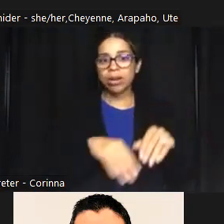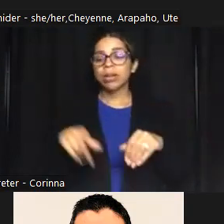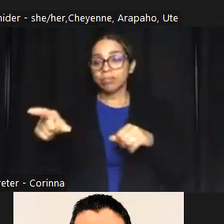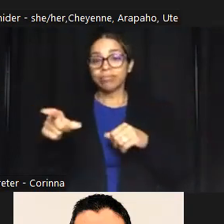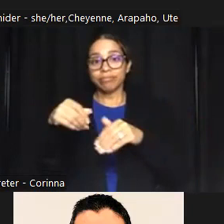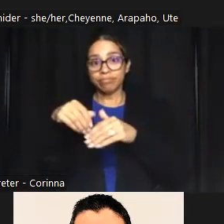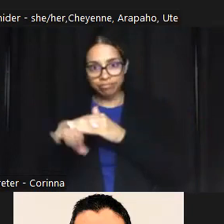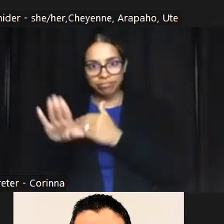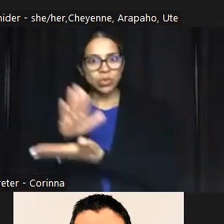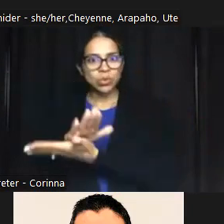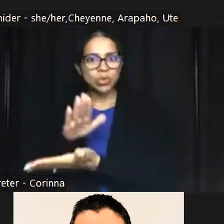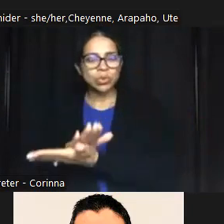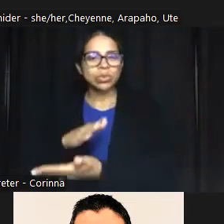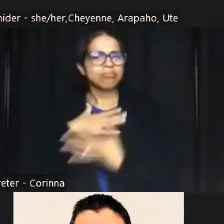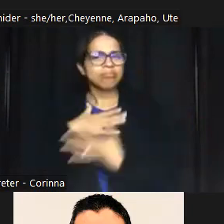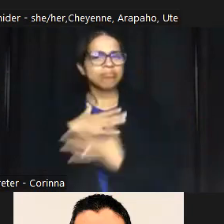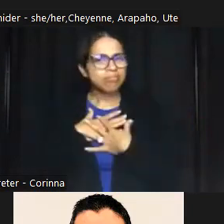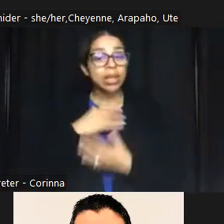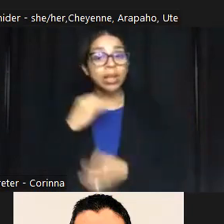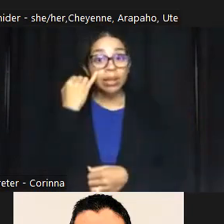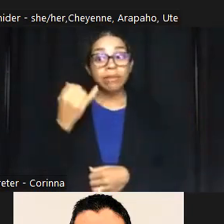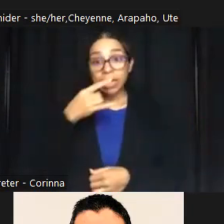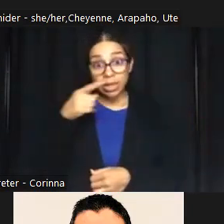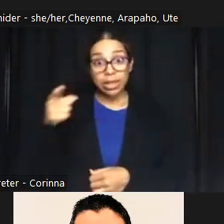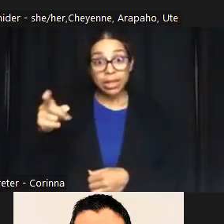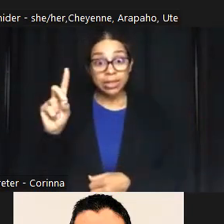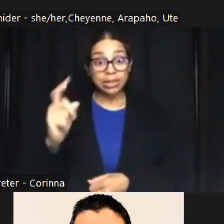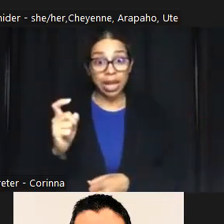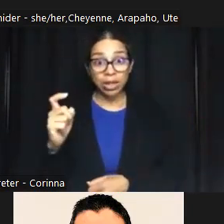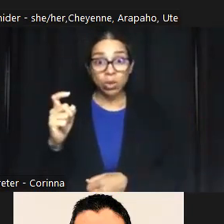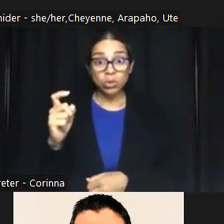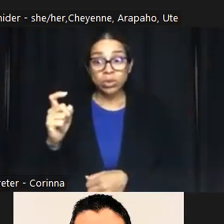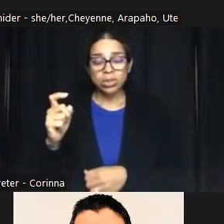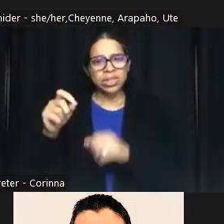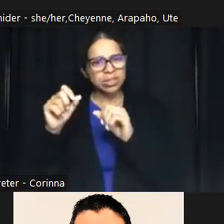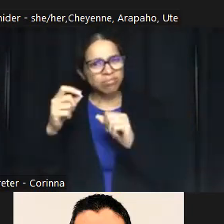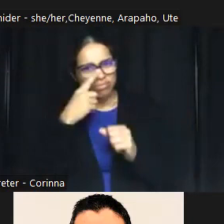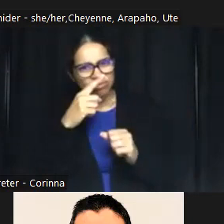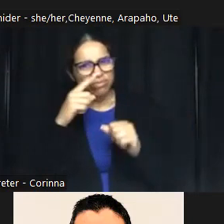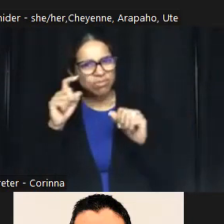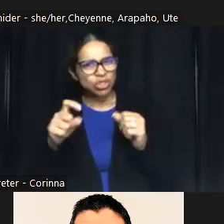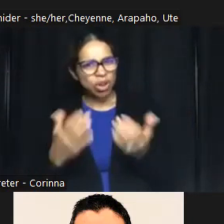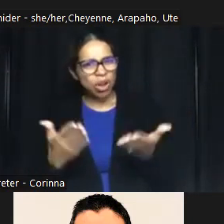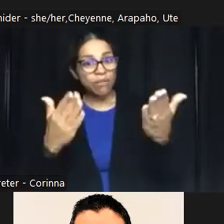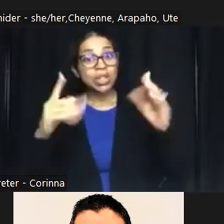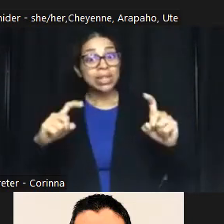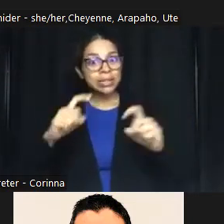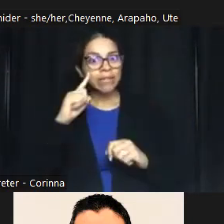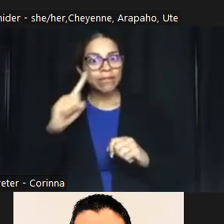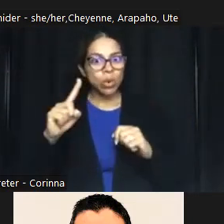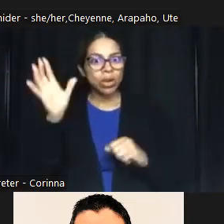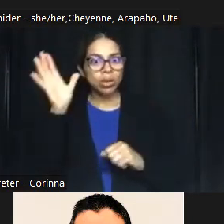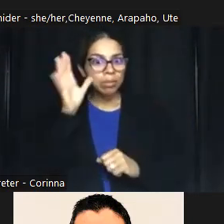gets diagnosed, can we offer that testing for the parents too? Thank you. Thank you. Great points.